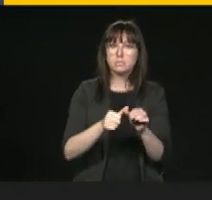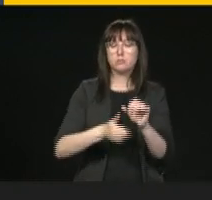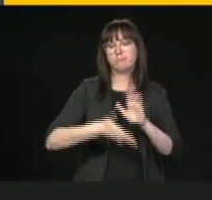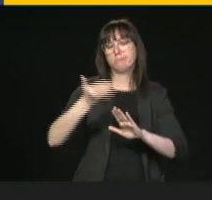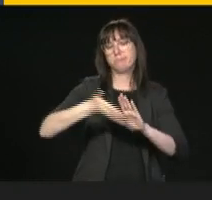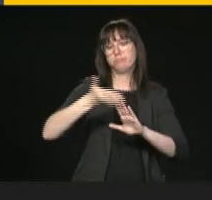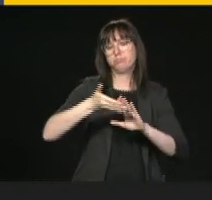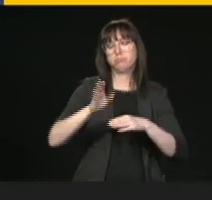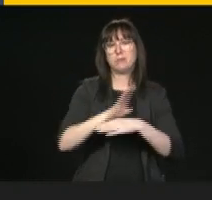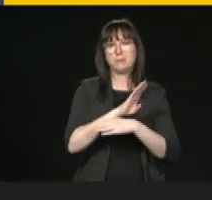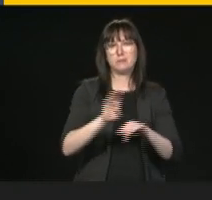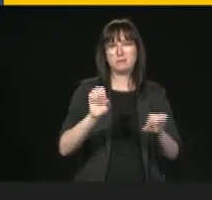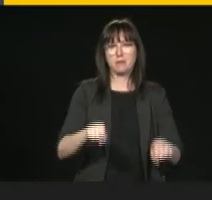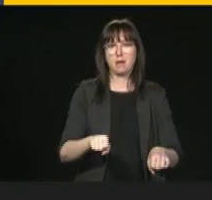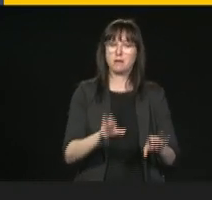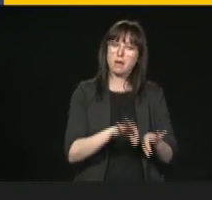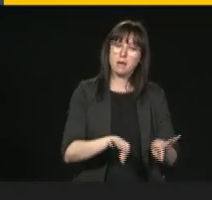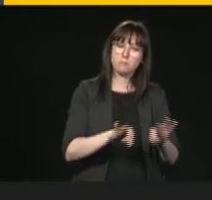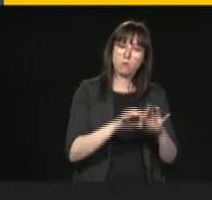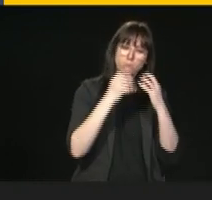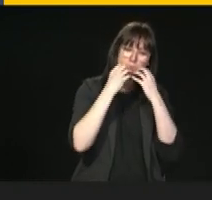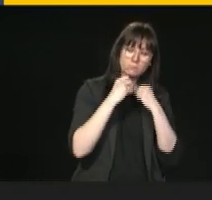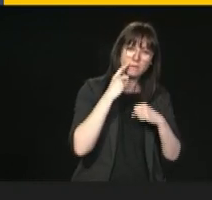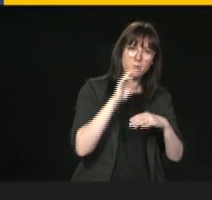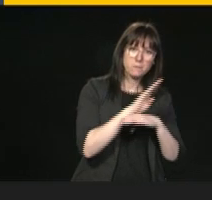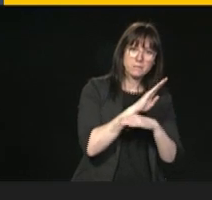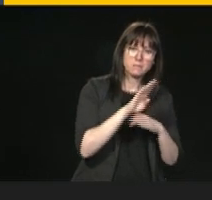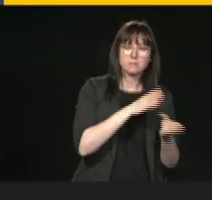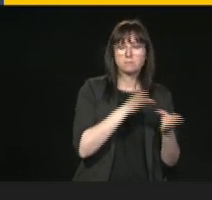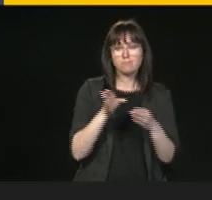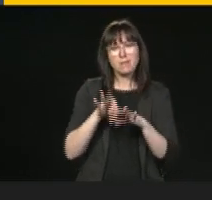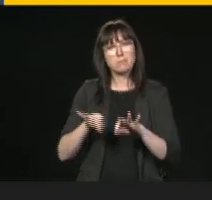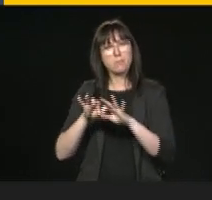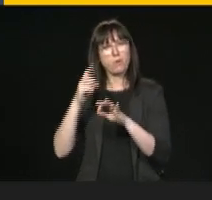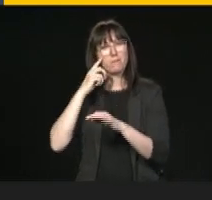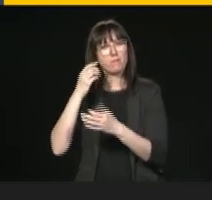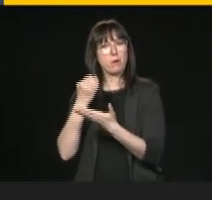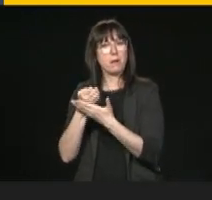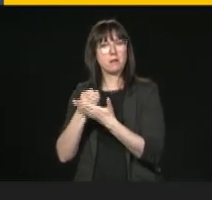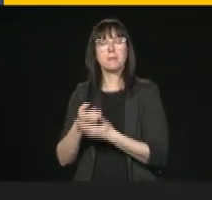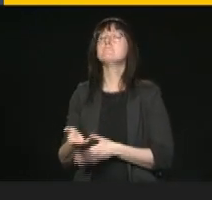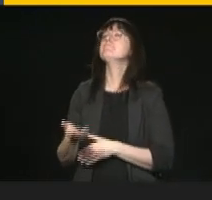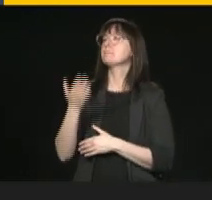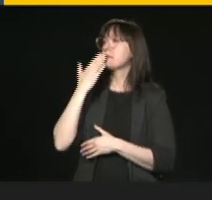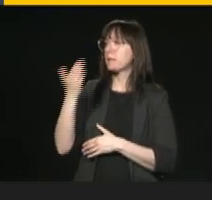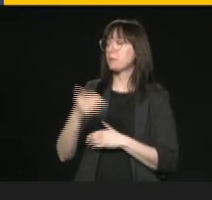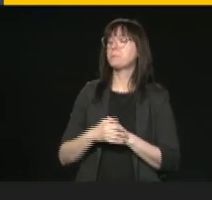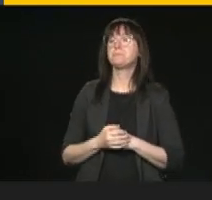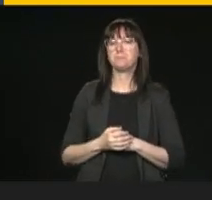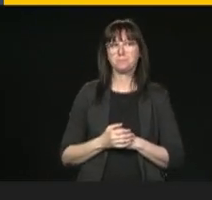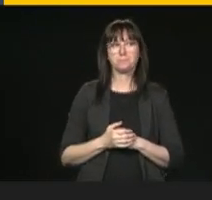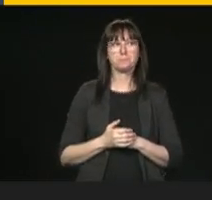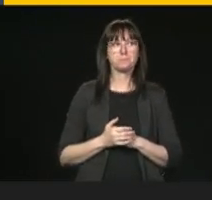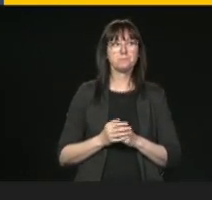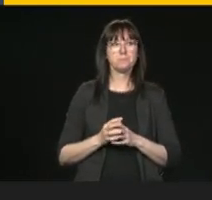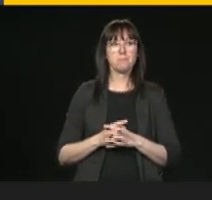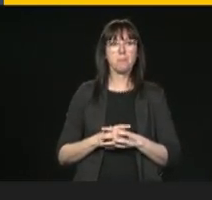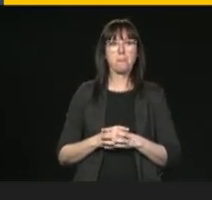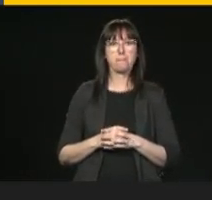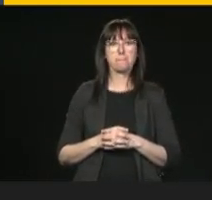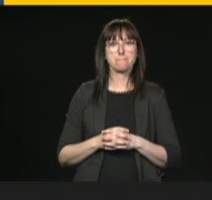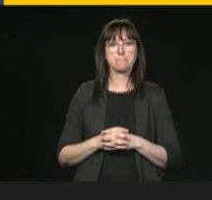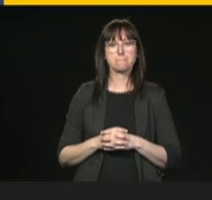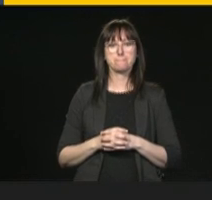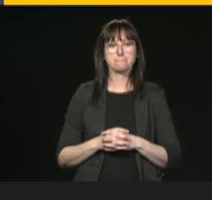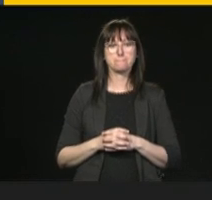important for our economy, too. Merci. Thank you. Il y a des pays qui ont annoncé une